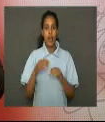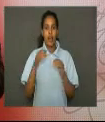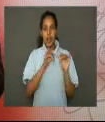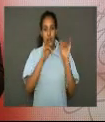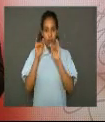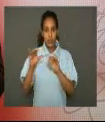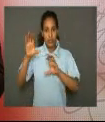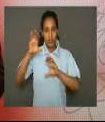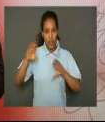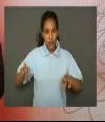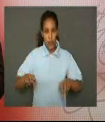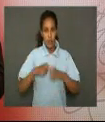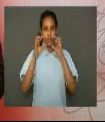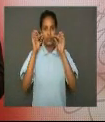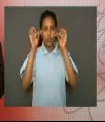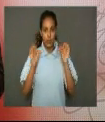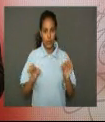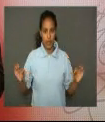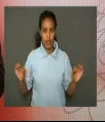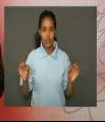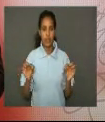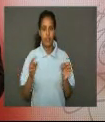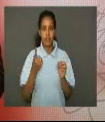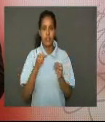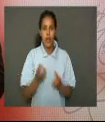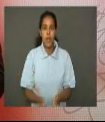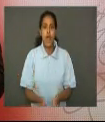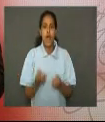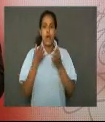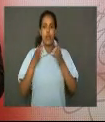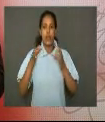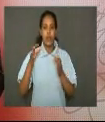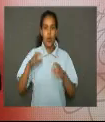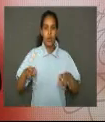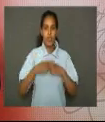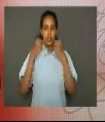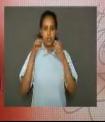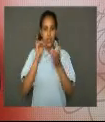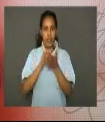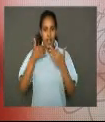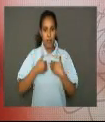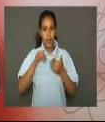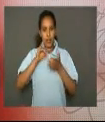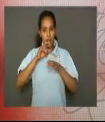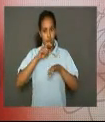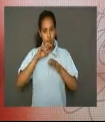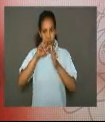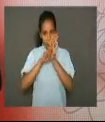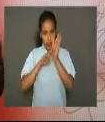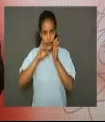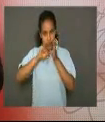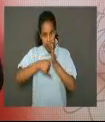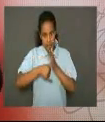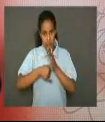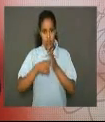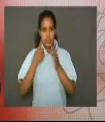According to the collision theory, the more collisions that happen within a unit of time,